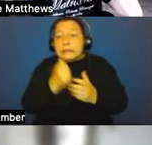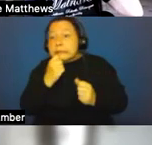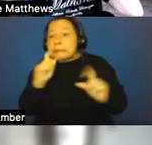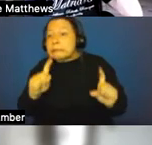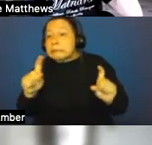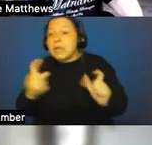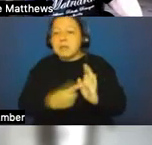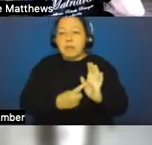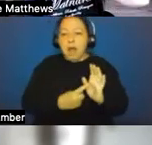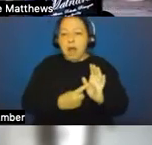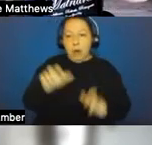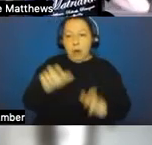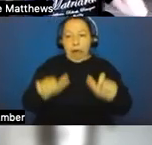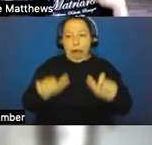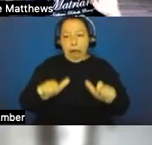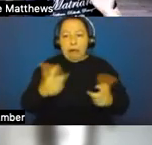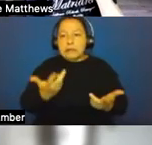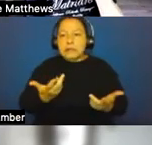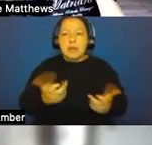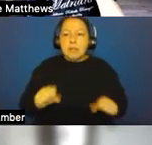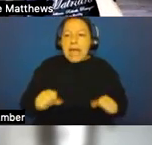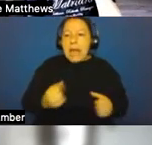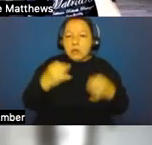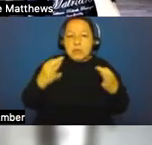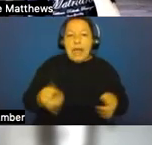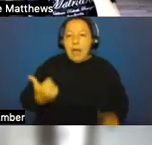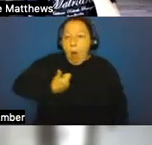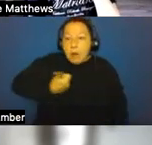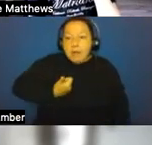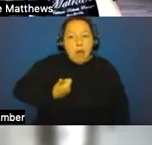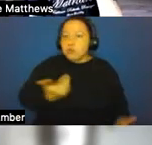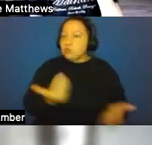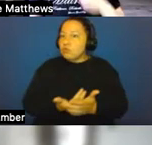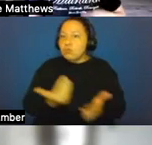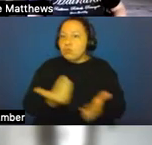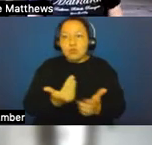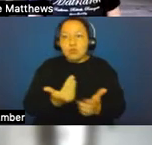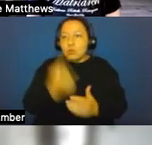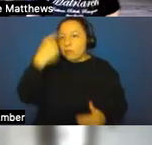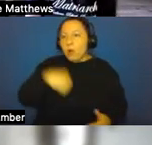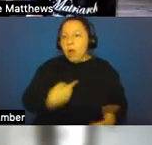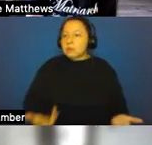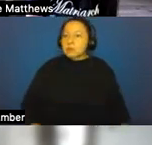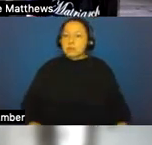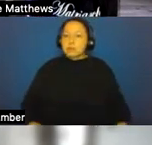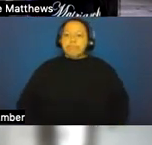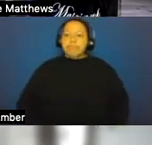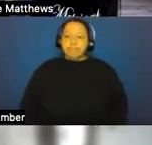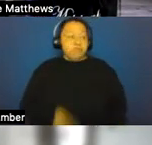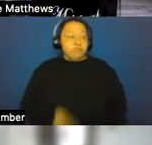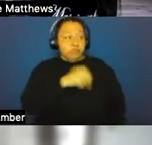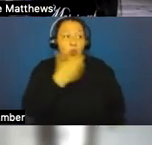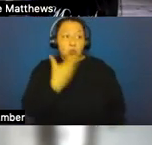at being able to make our own decisions. Right. Yeah. That's a good point, Christine.